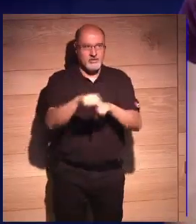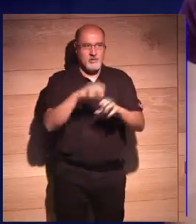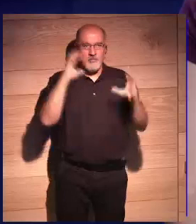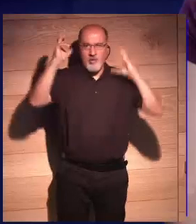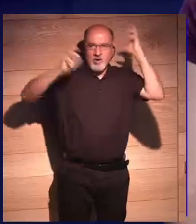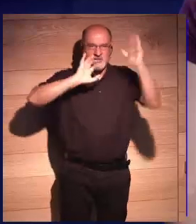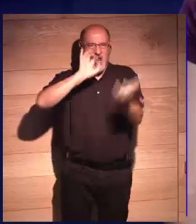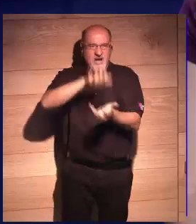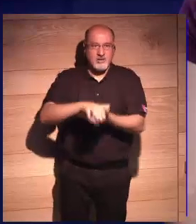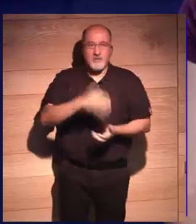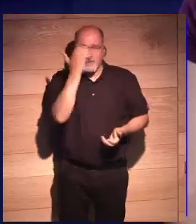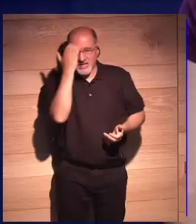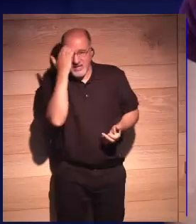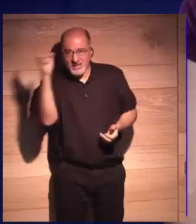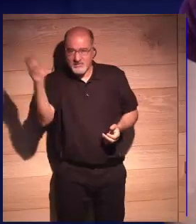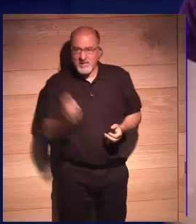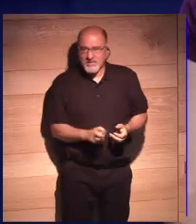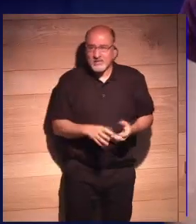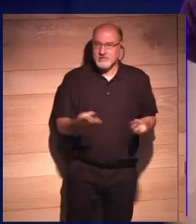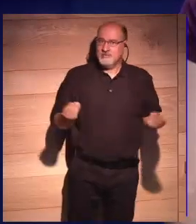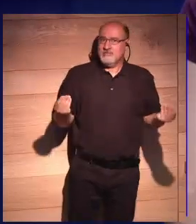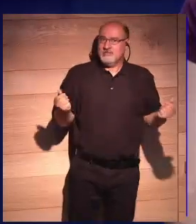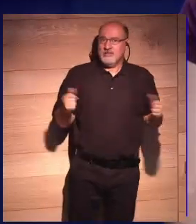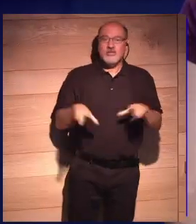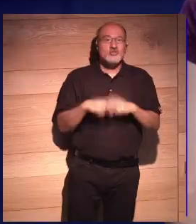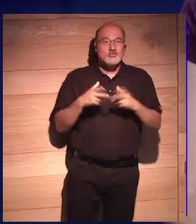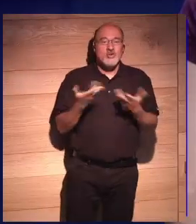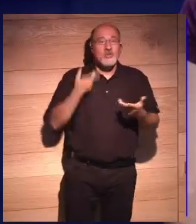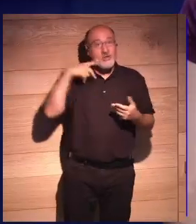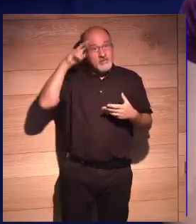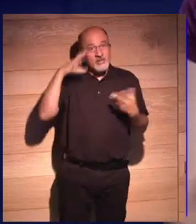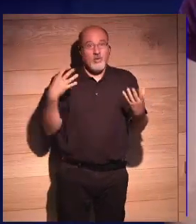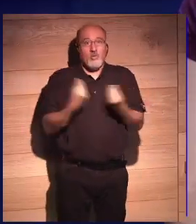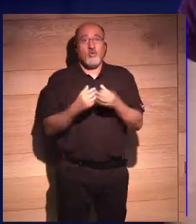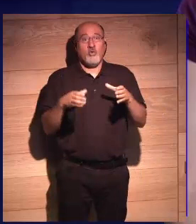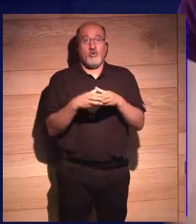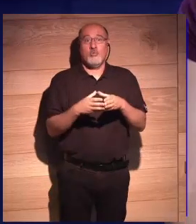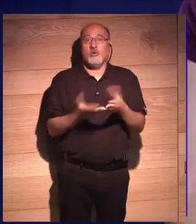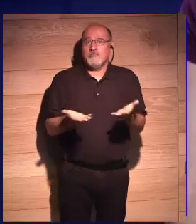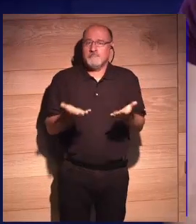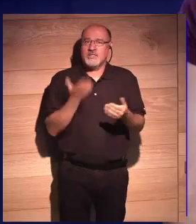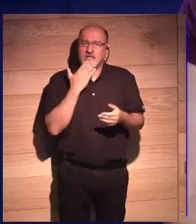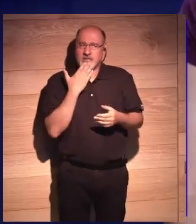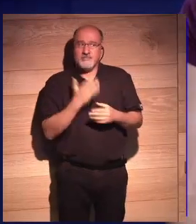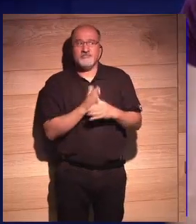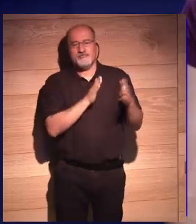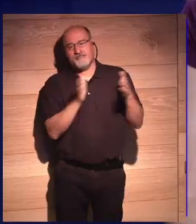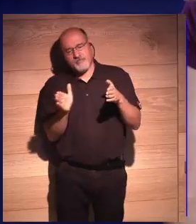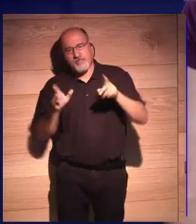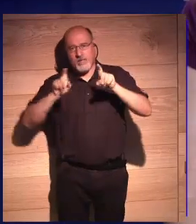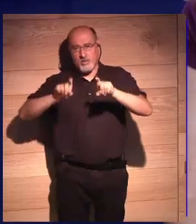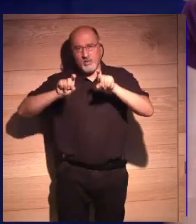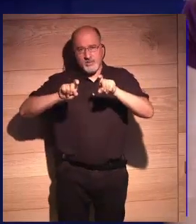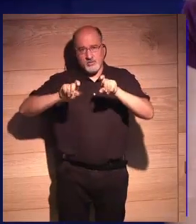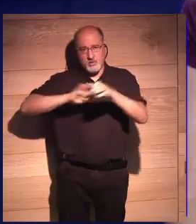together. Careful, there's a monster coming along. The pirates. Okay. So that social part of living these experiences from the entertainment point of view, it's